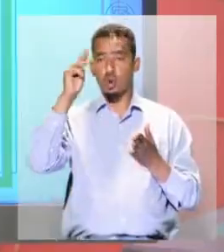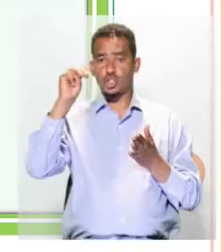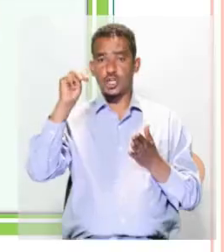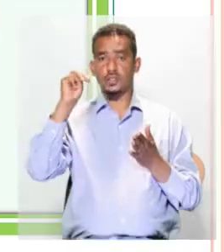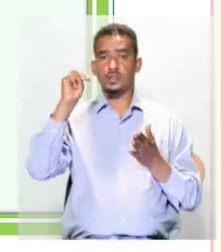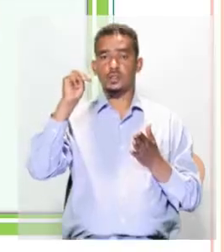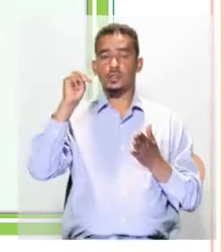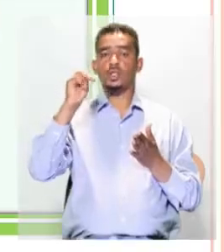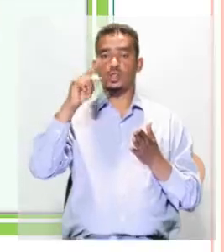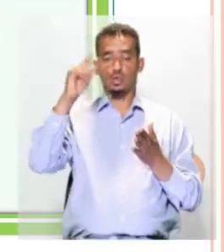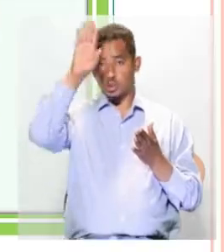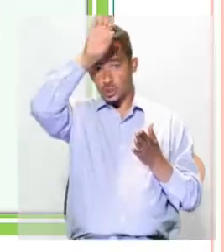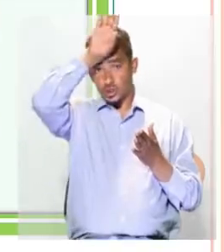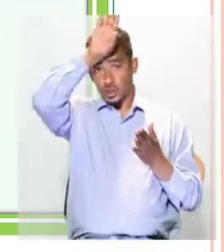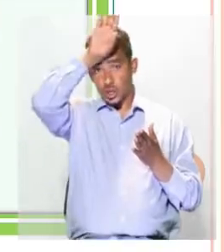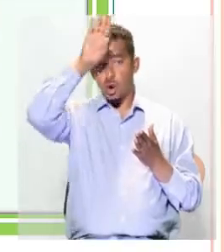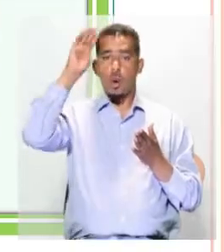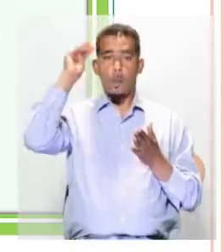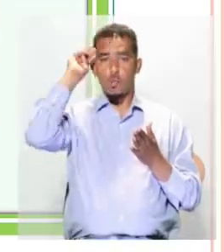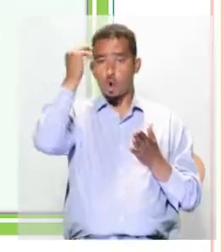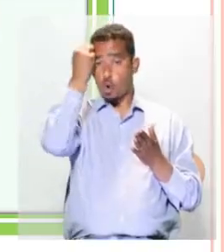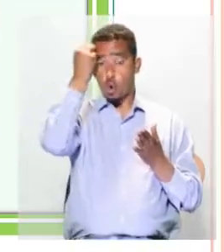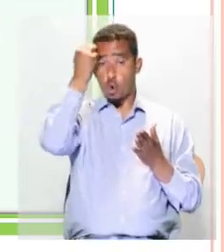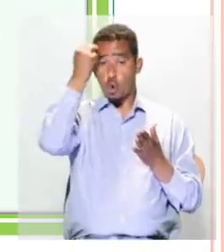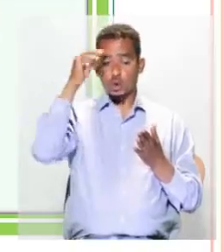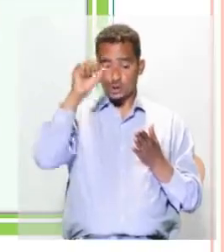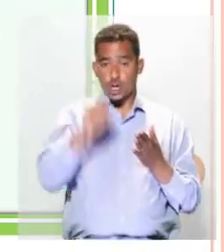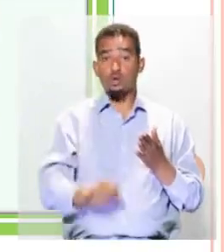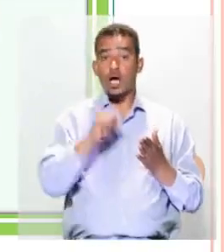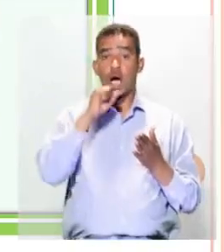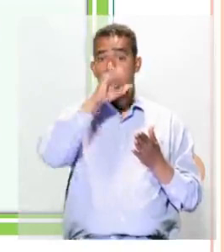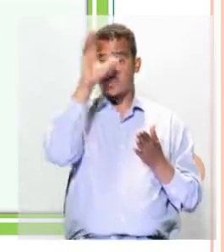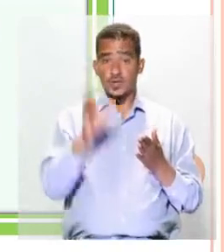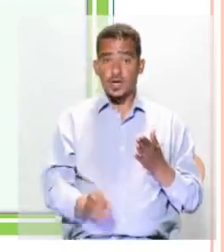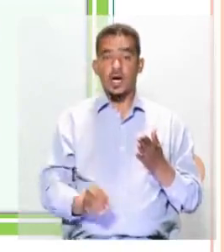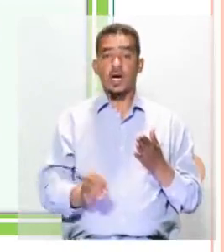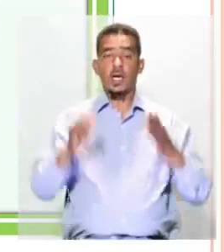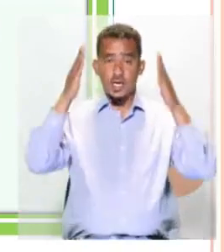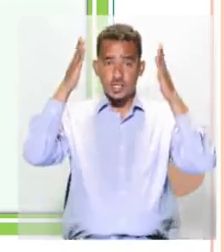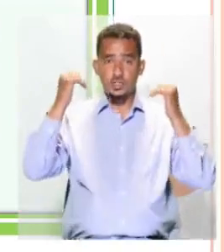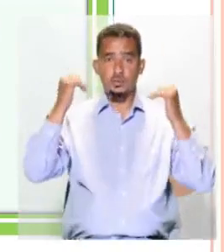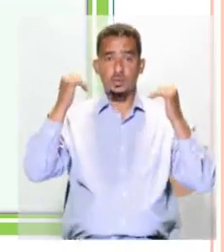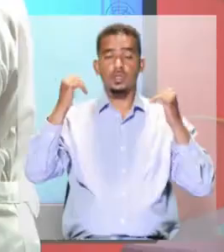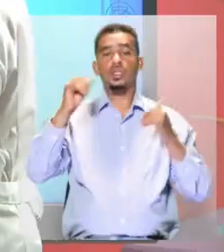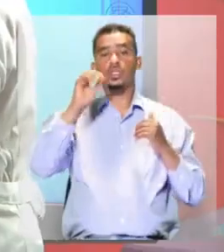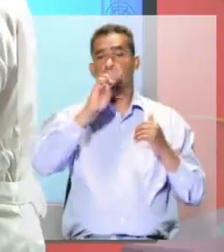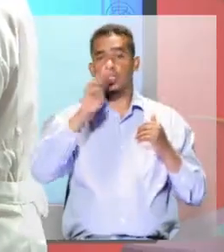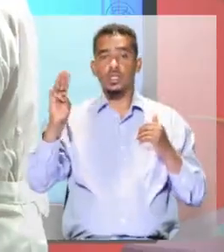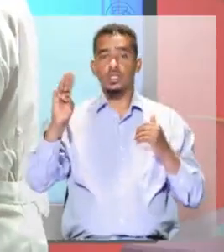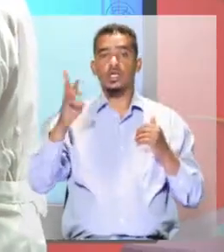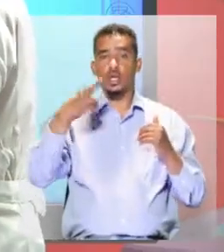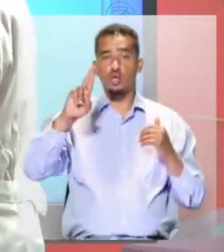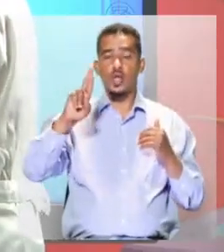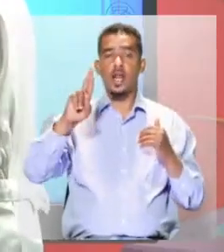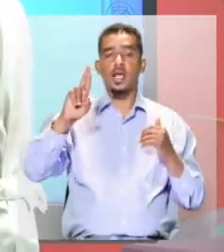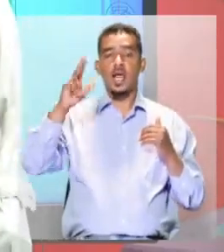Mauritius, Tunisia, Morocco, South Africa, Egypt, Seychelles, Reunion,